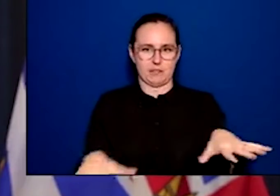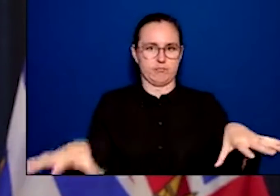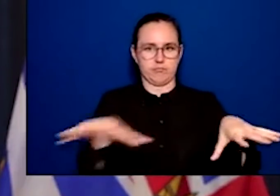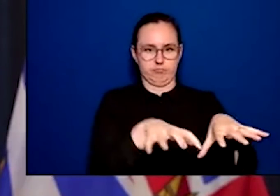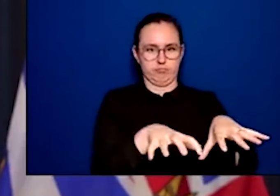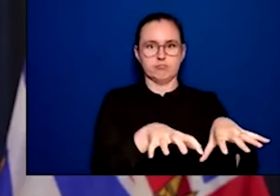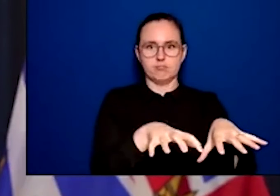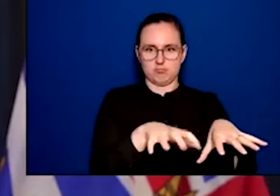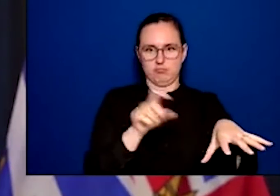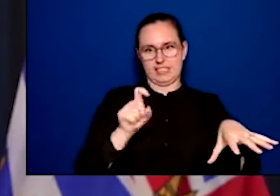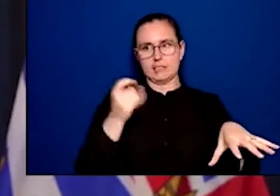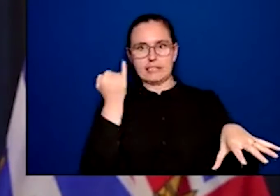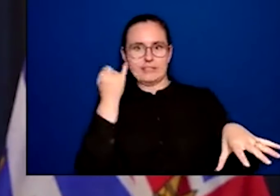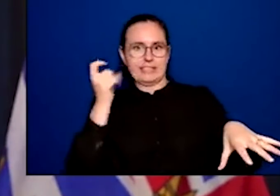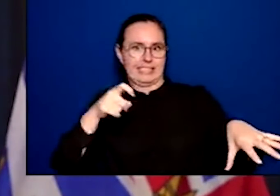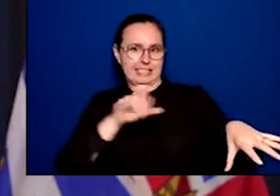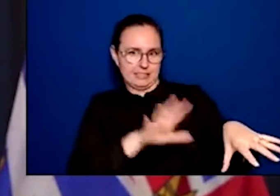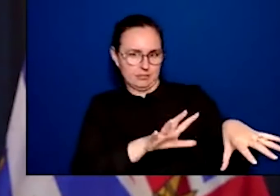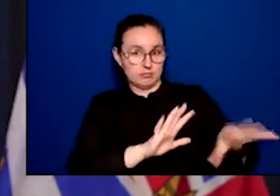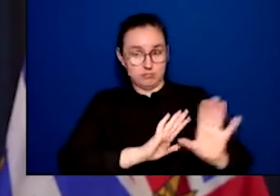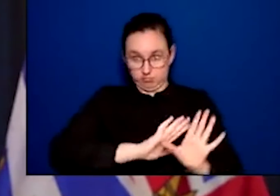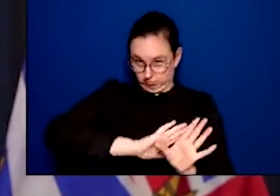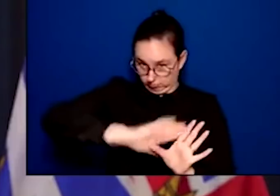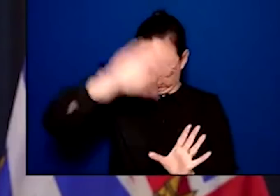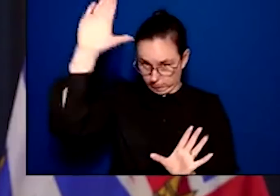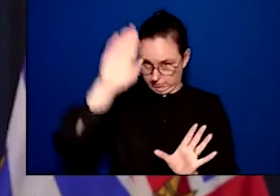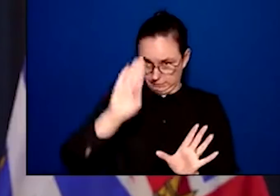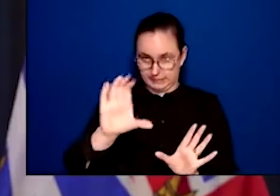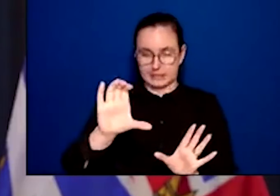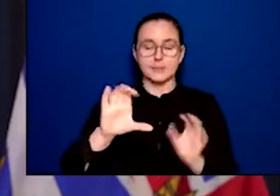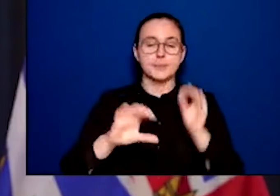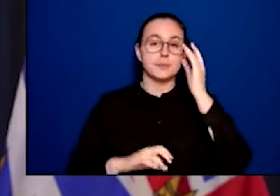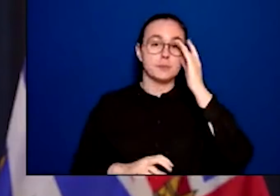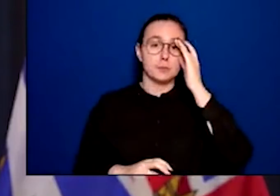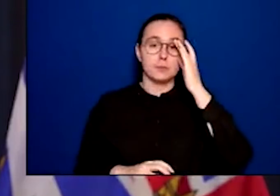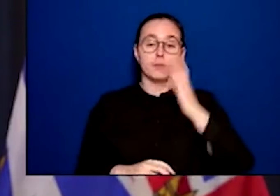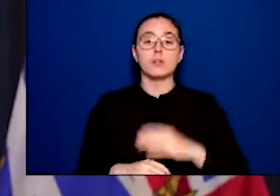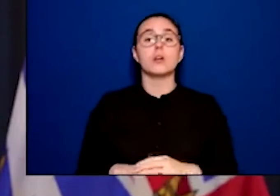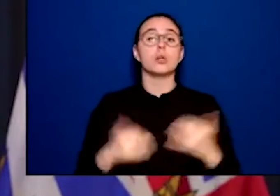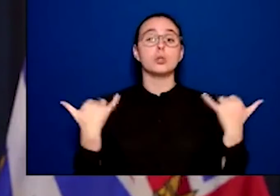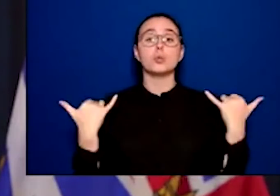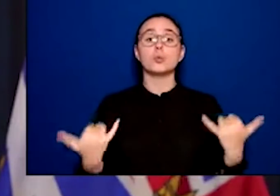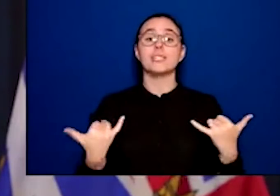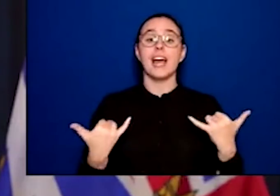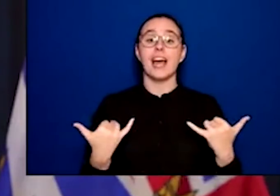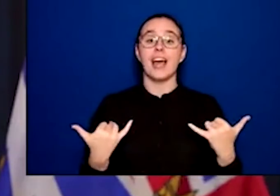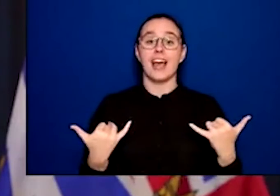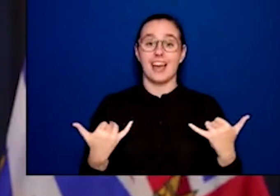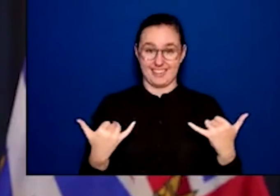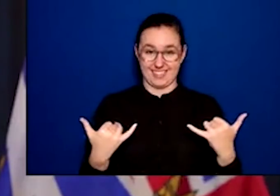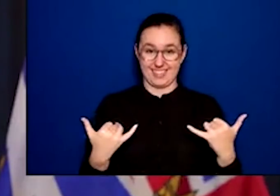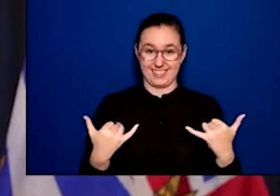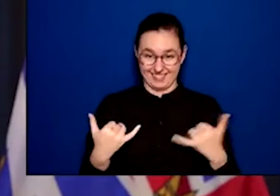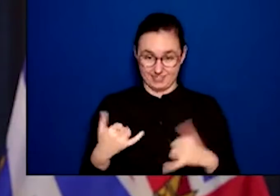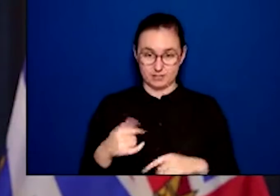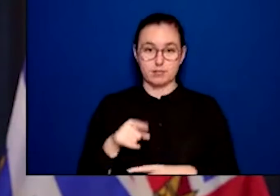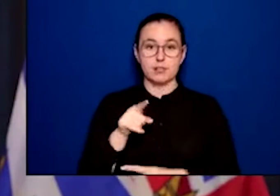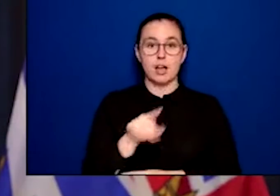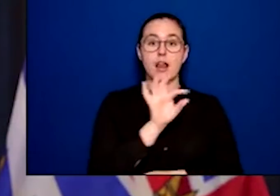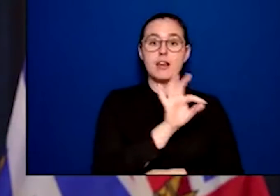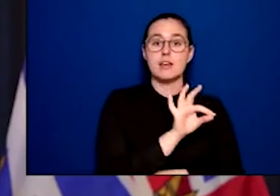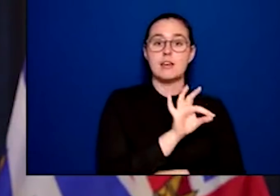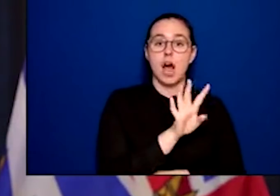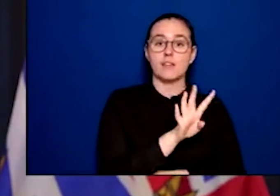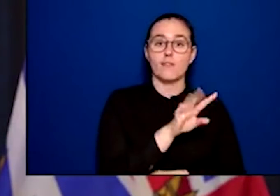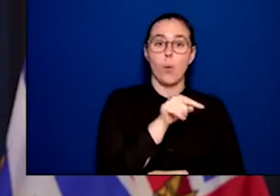surge beds across the healthcare system. And today, base bed occupancy rate is 94.3%. Surge bed occupancy